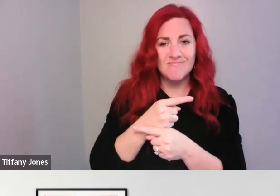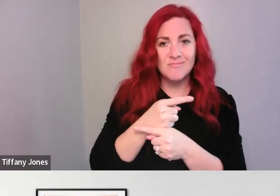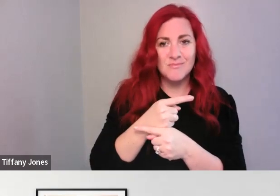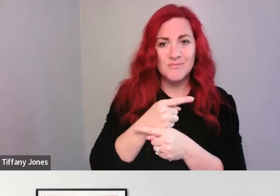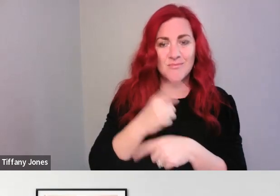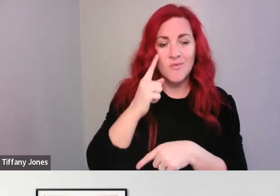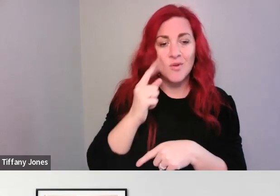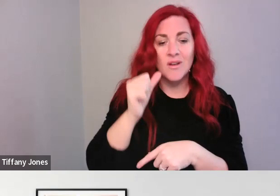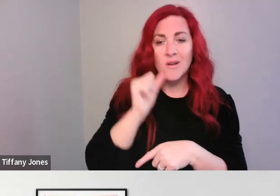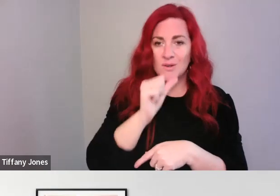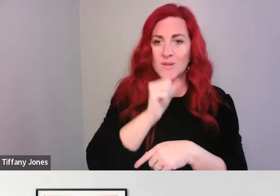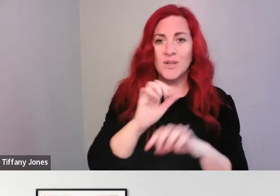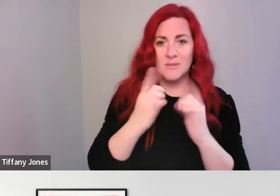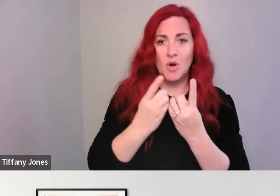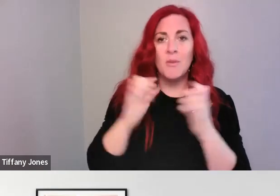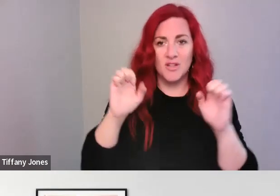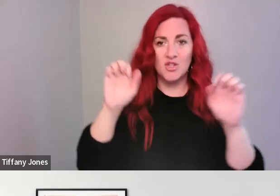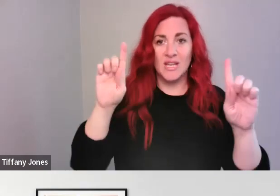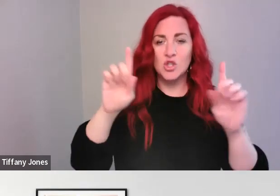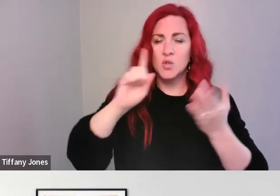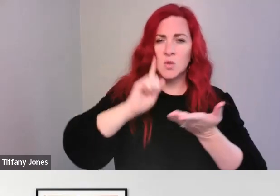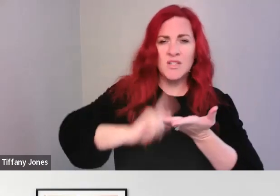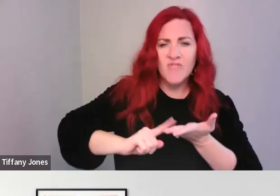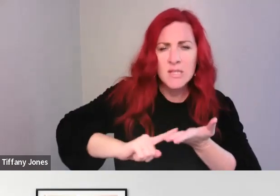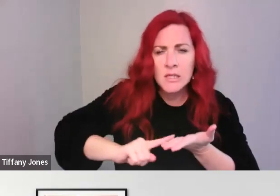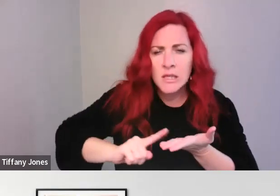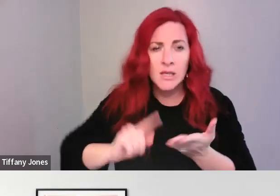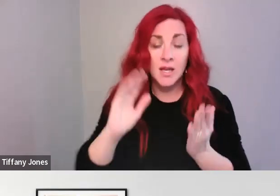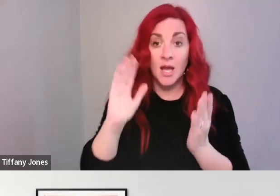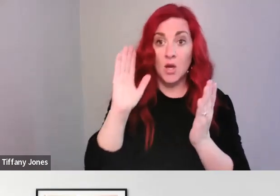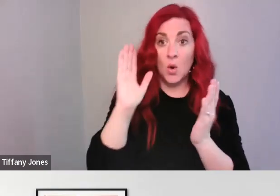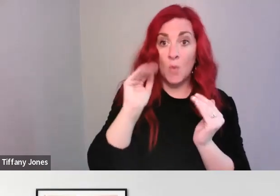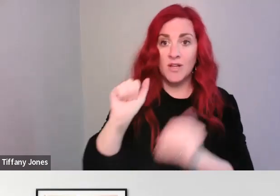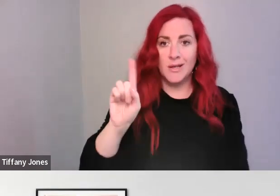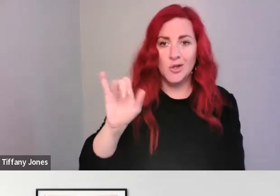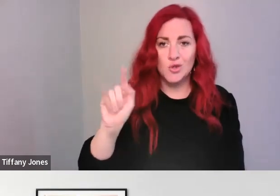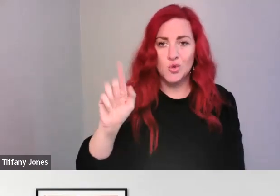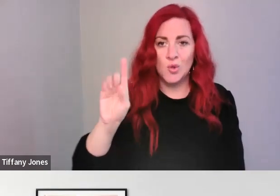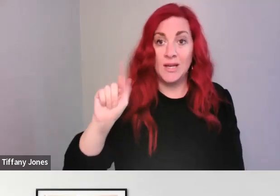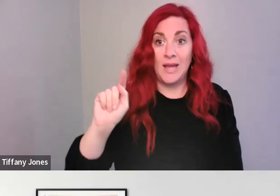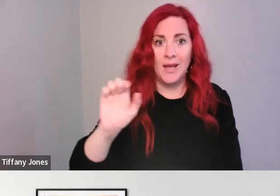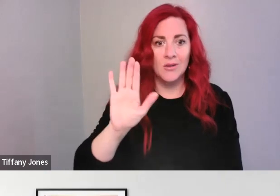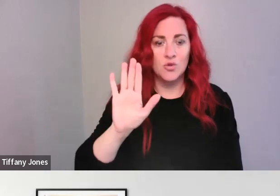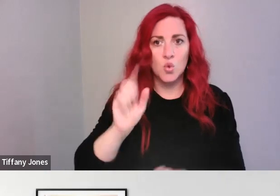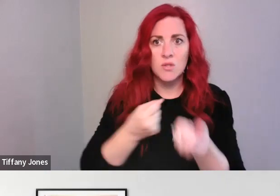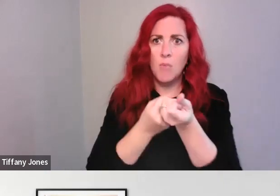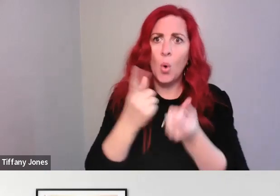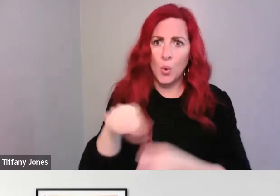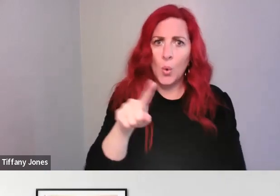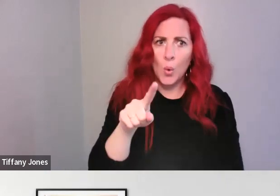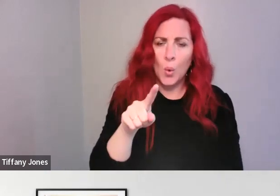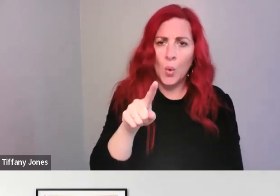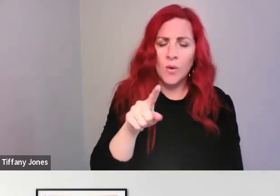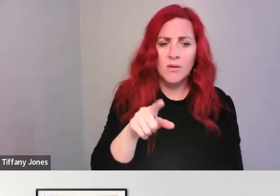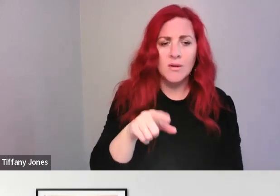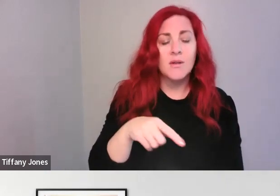the Arizona Department of Education to investigate and hopefully adjudicate in your favor. So I'm going to throw